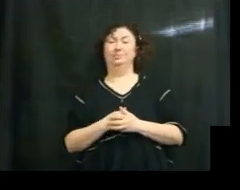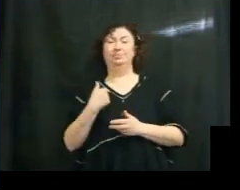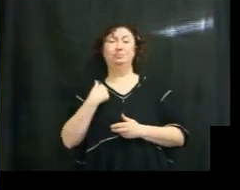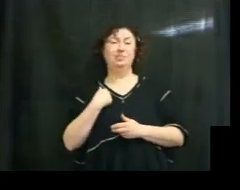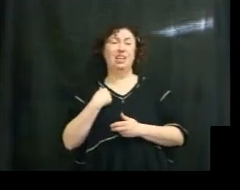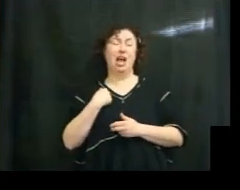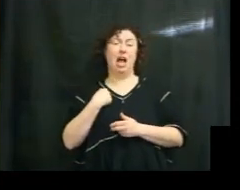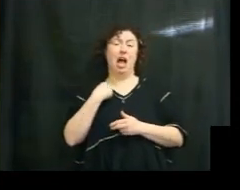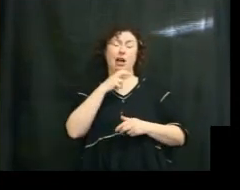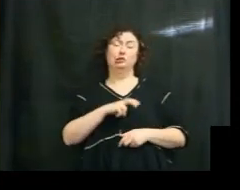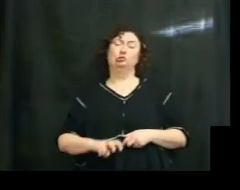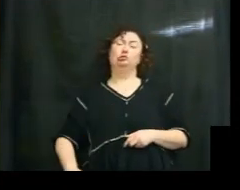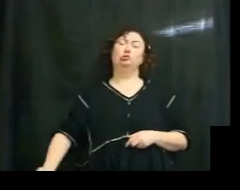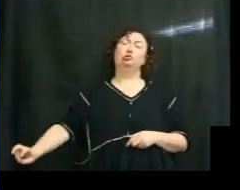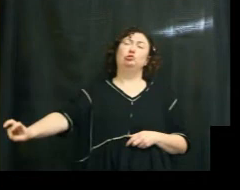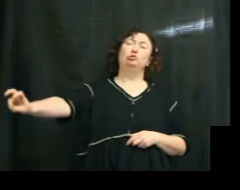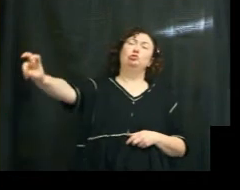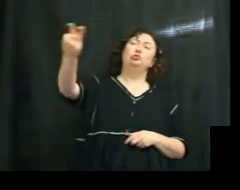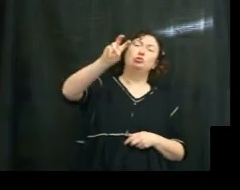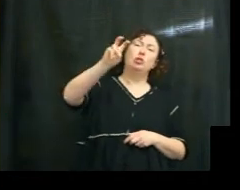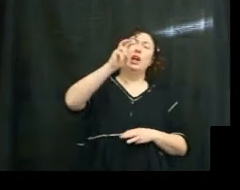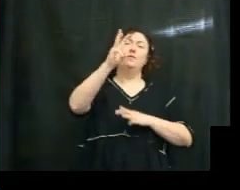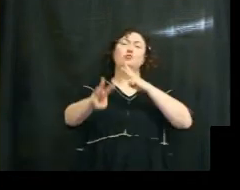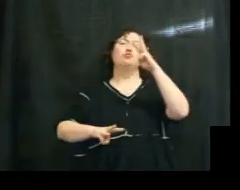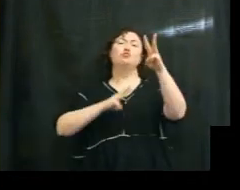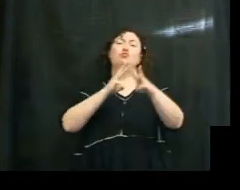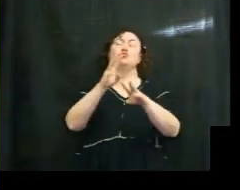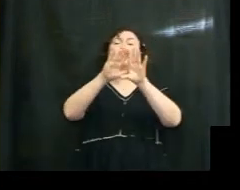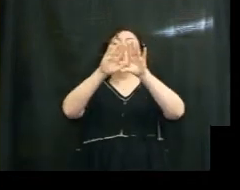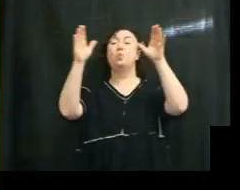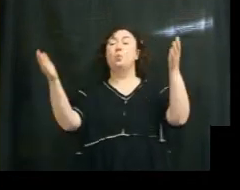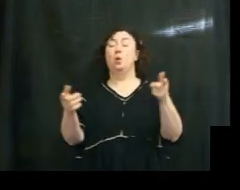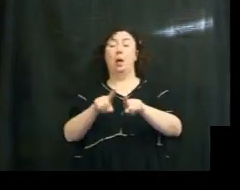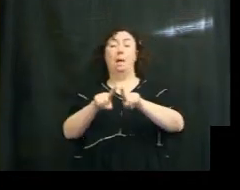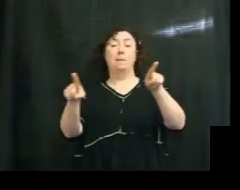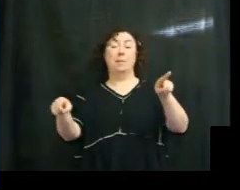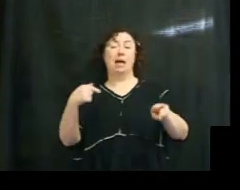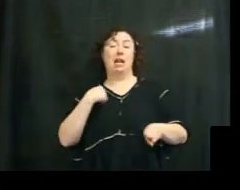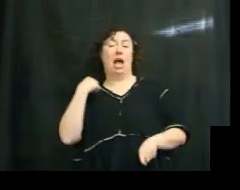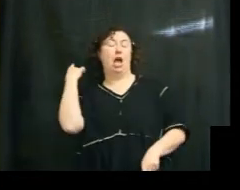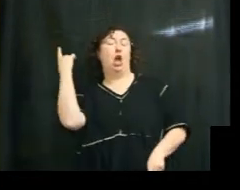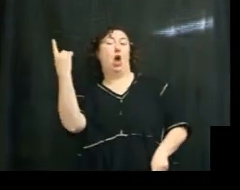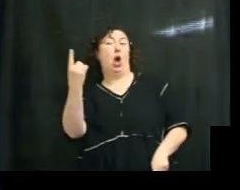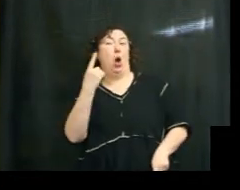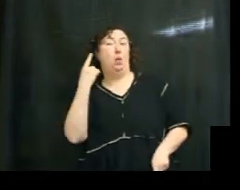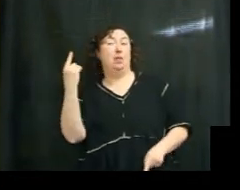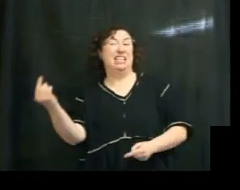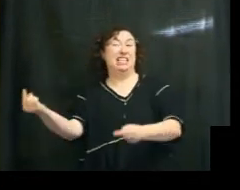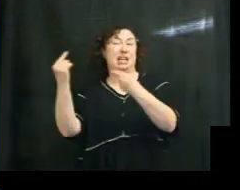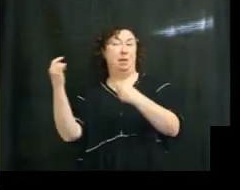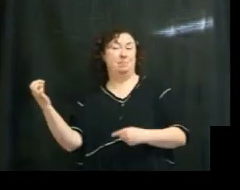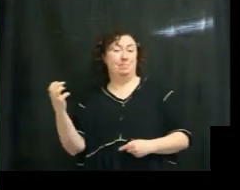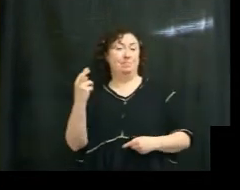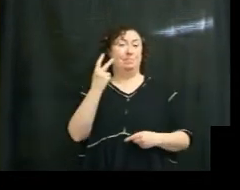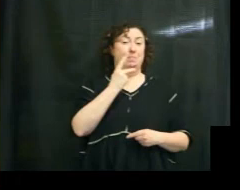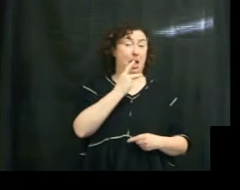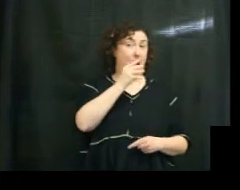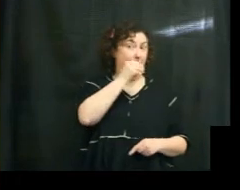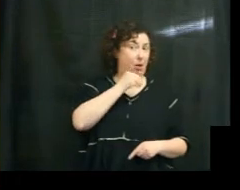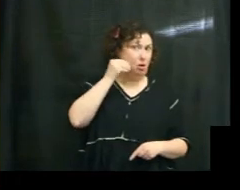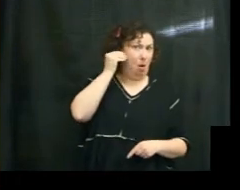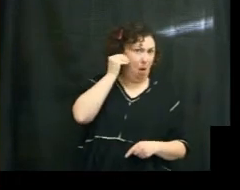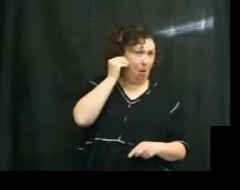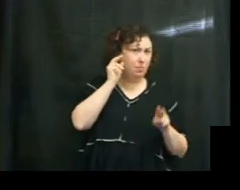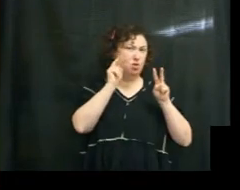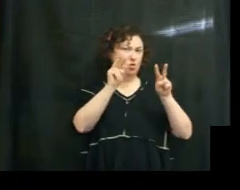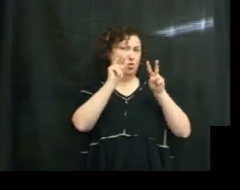home, I make sure to keep my eyes on the younger musicians in town and help them out, just like